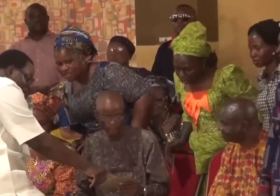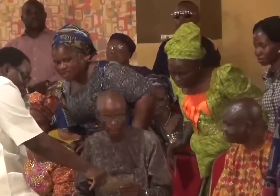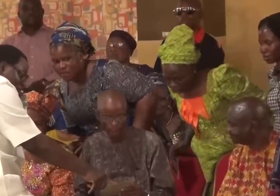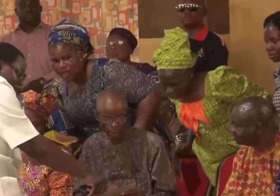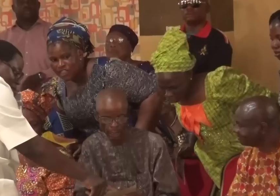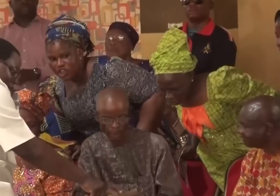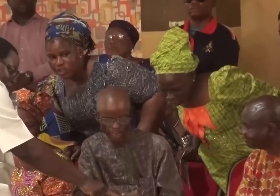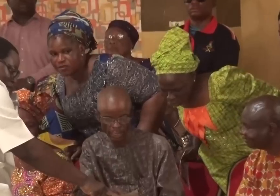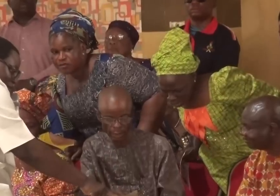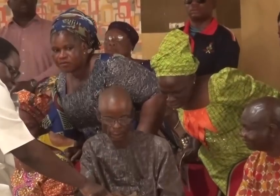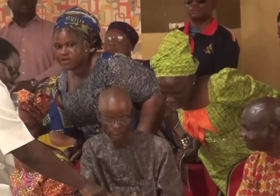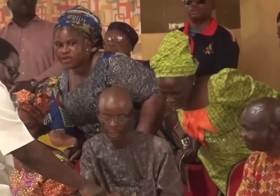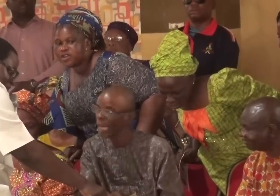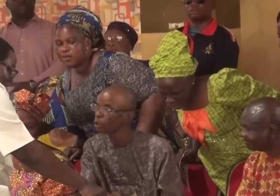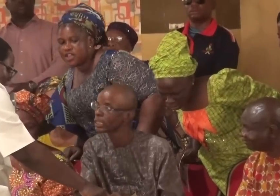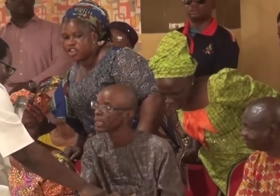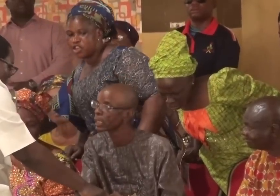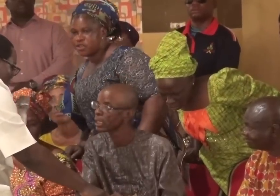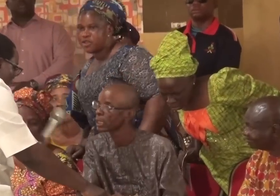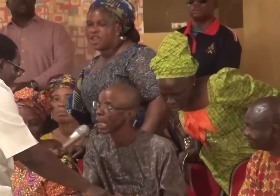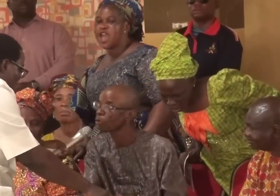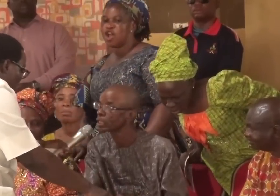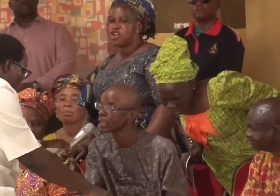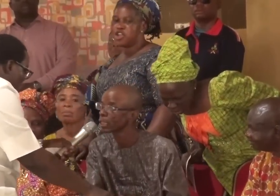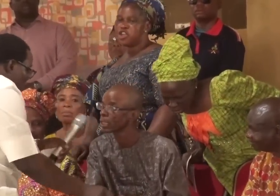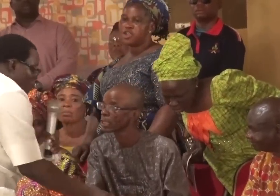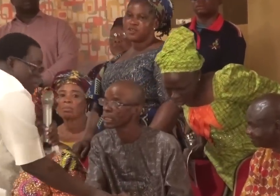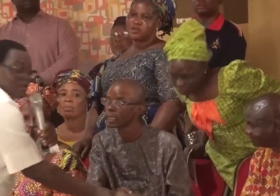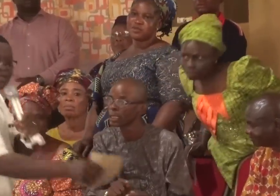clearly. Number 3. Kilo wa.